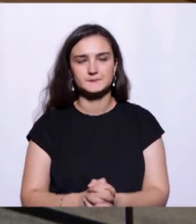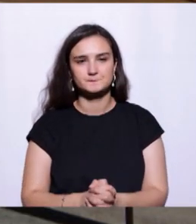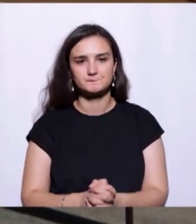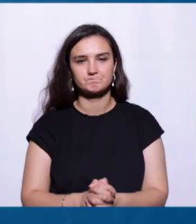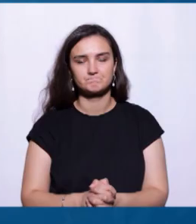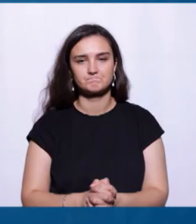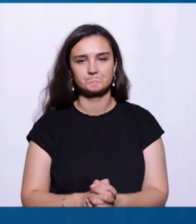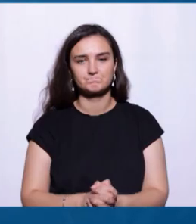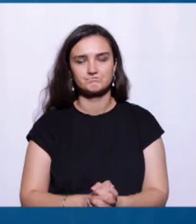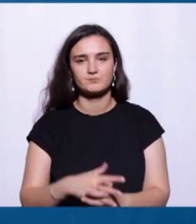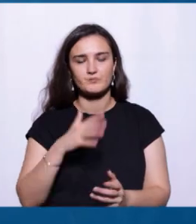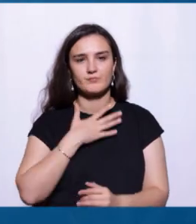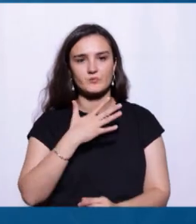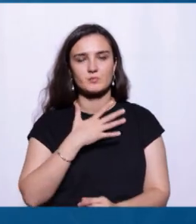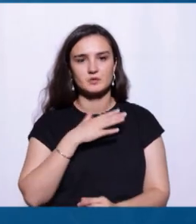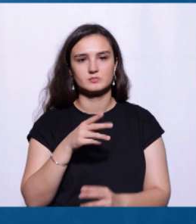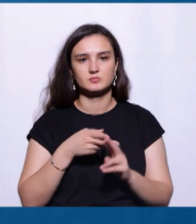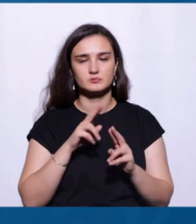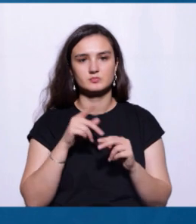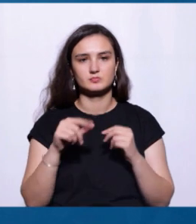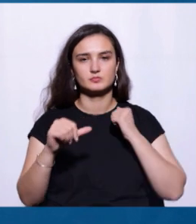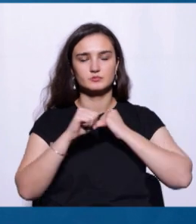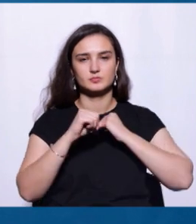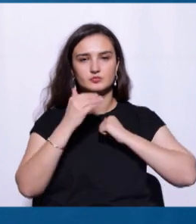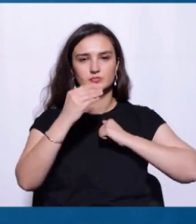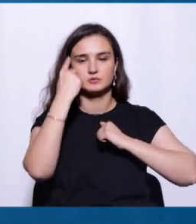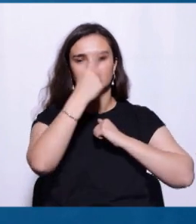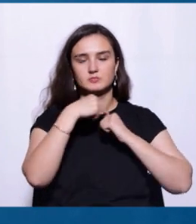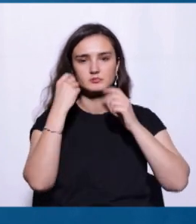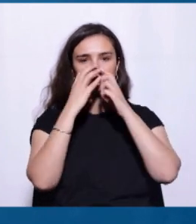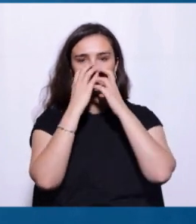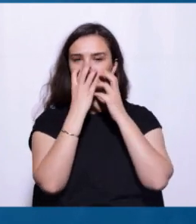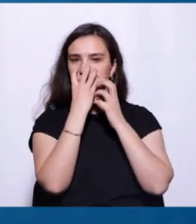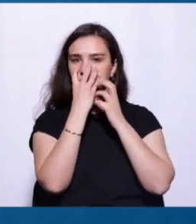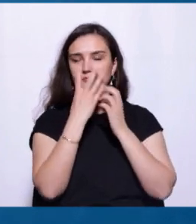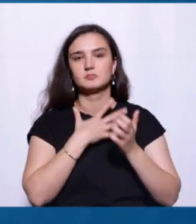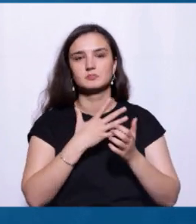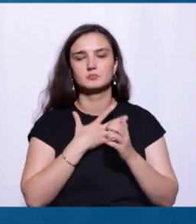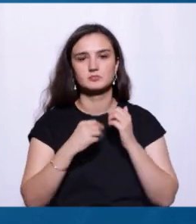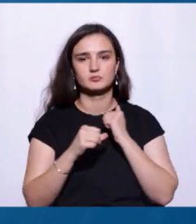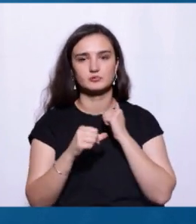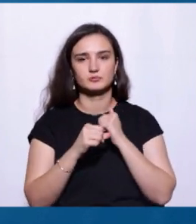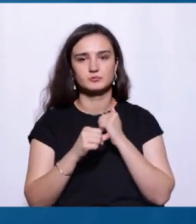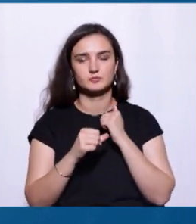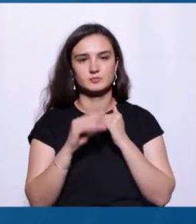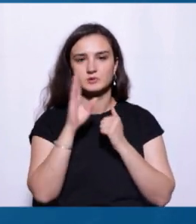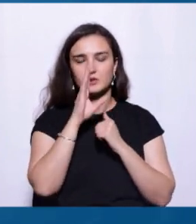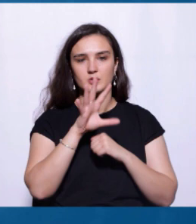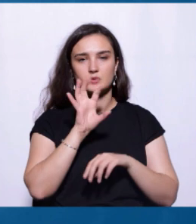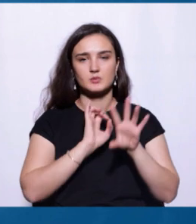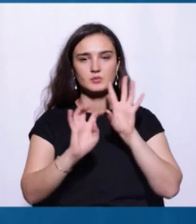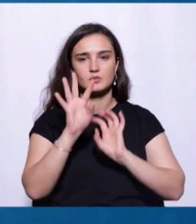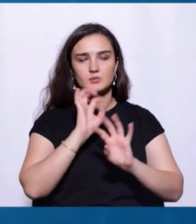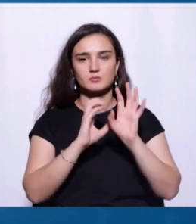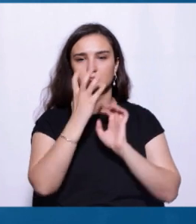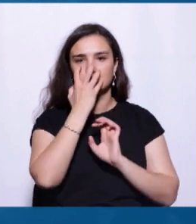oxygen mask is a device that fits over your face and pumps your lungs full of fresh air. If you are